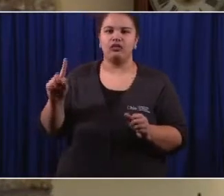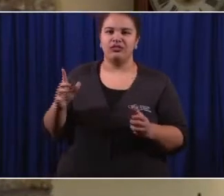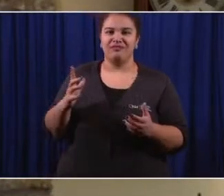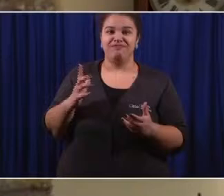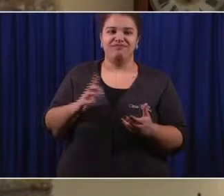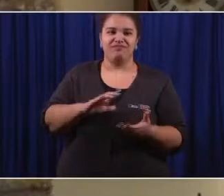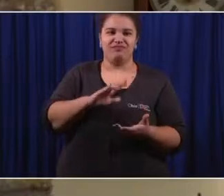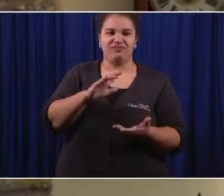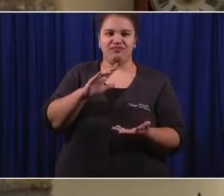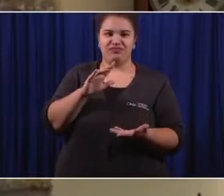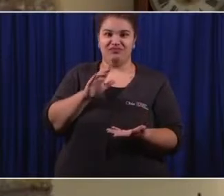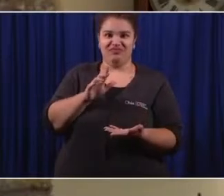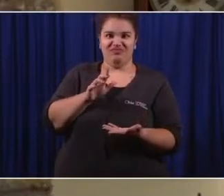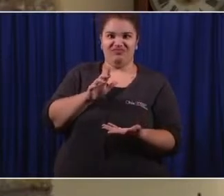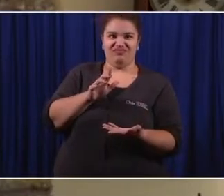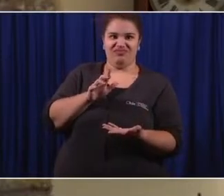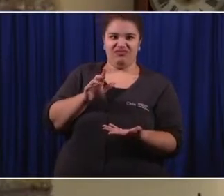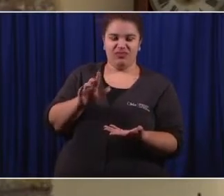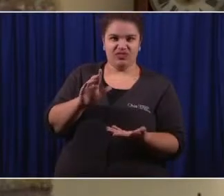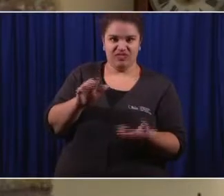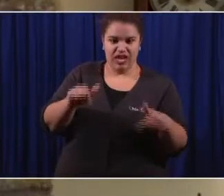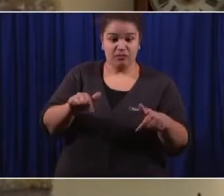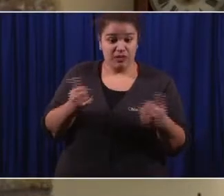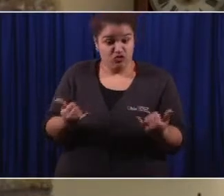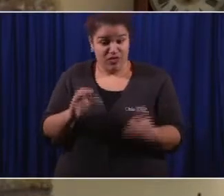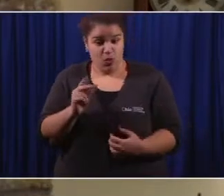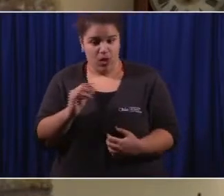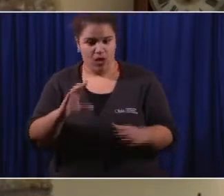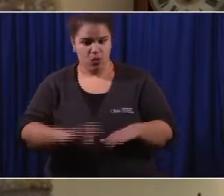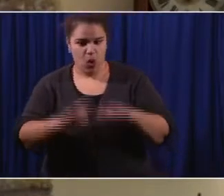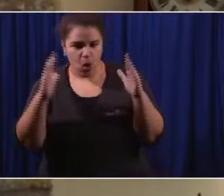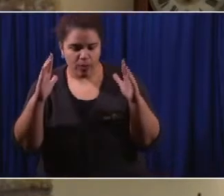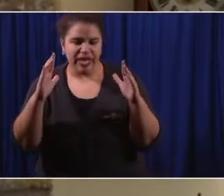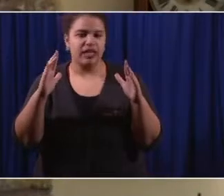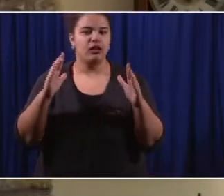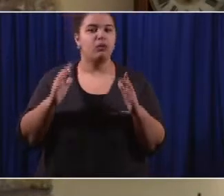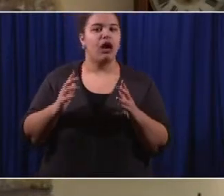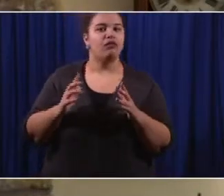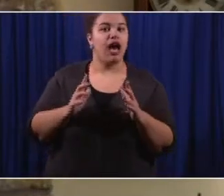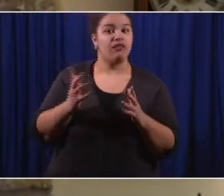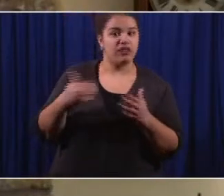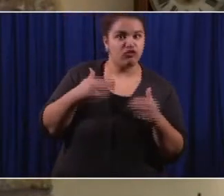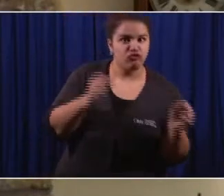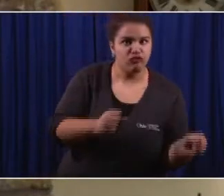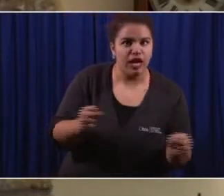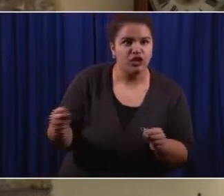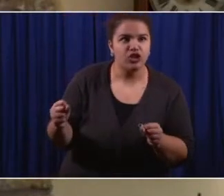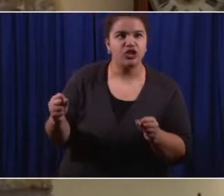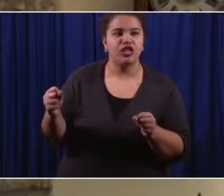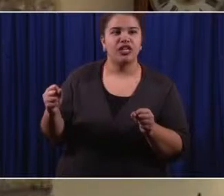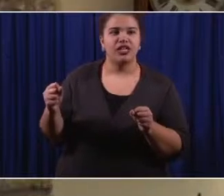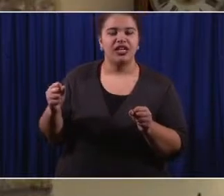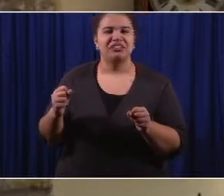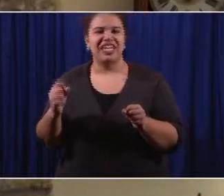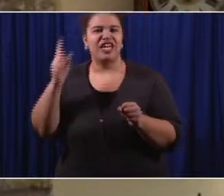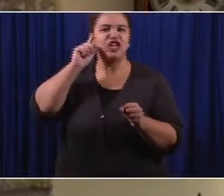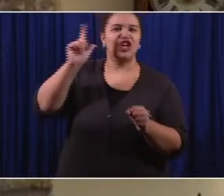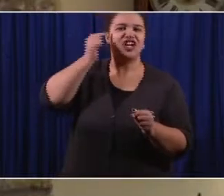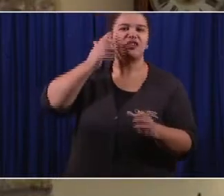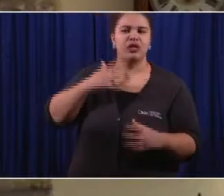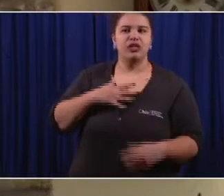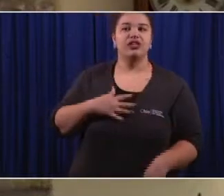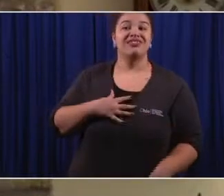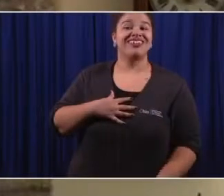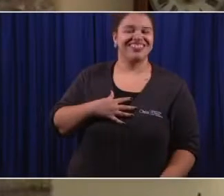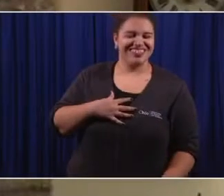survive, taking health insurance and health security away from thousands of Ohioans. So since your oath of office compels you to protect our constitutional